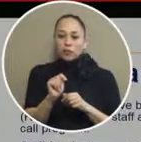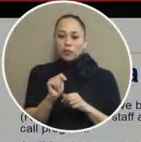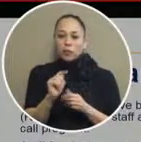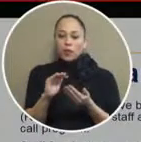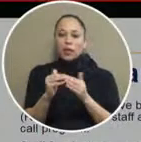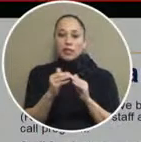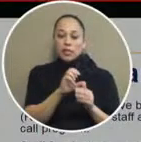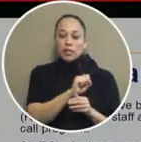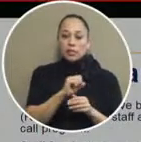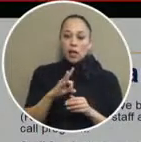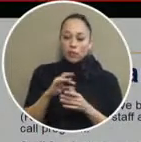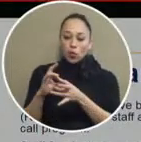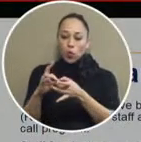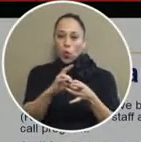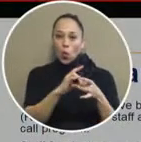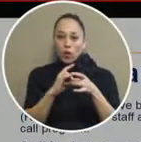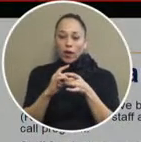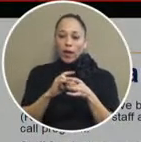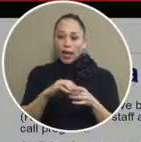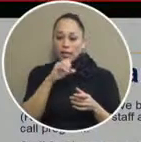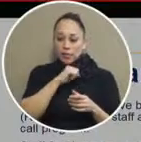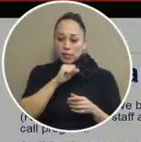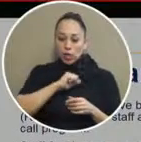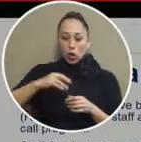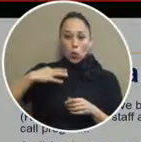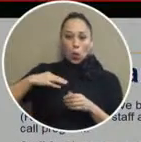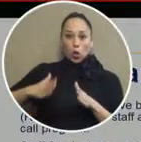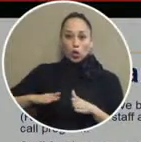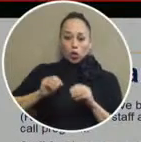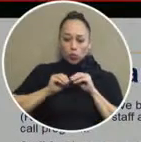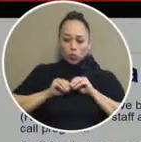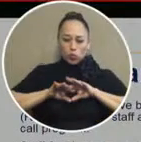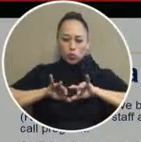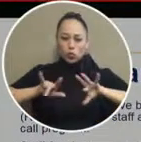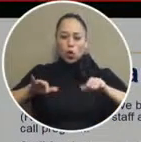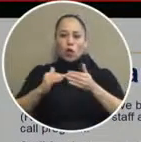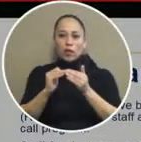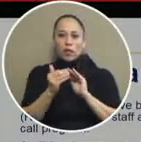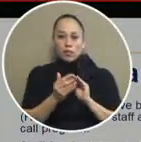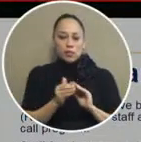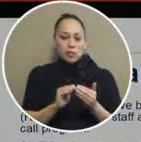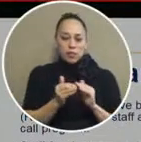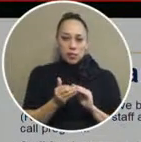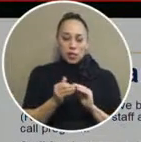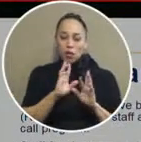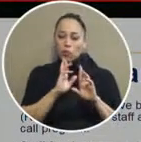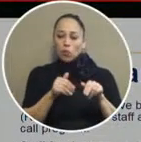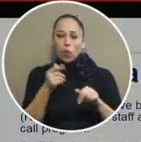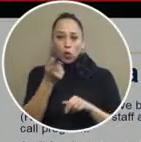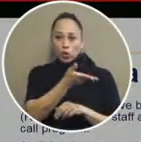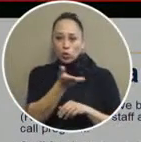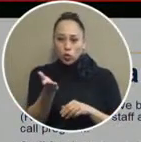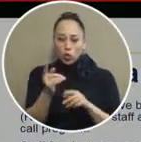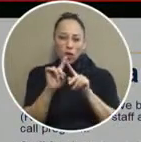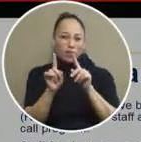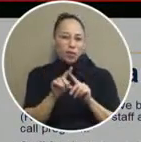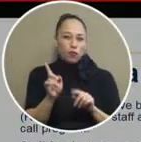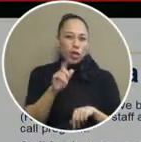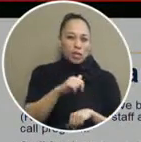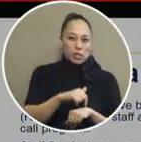city staff who coordinate senior volunteers across the city. They do this on a regular basis. I've reported to you all on several